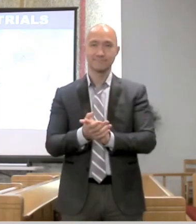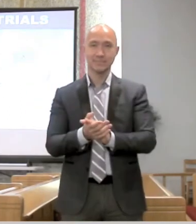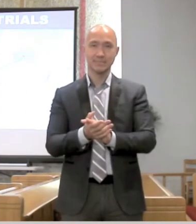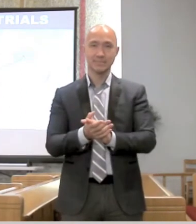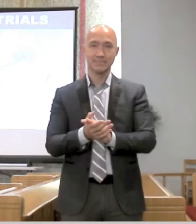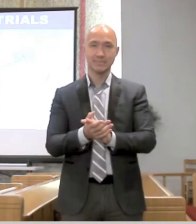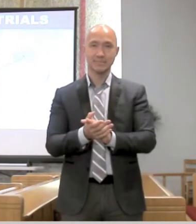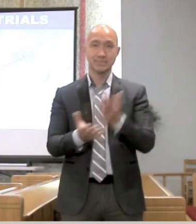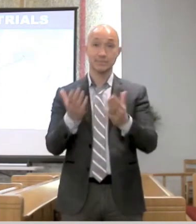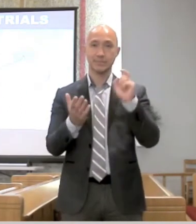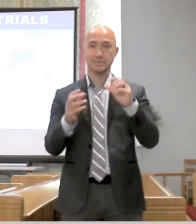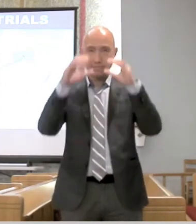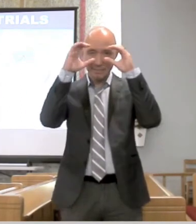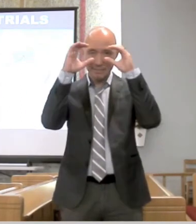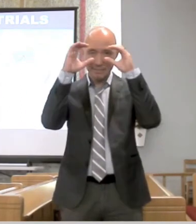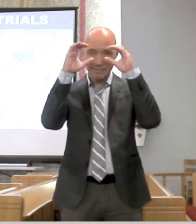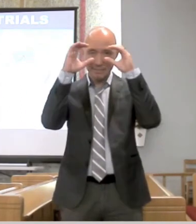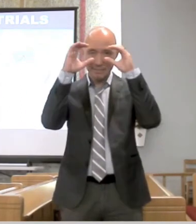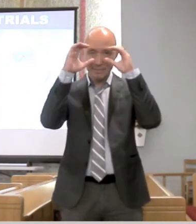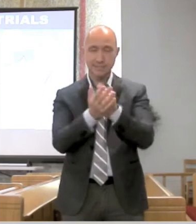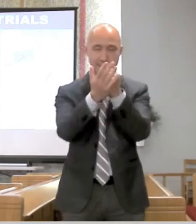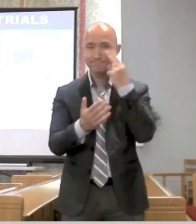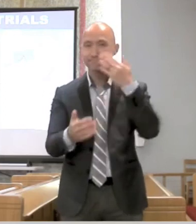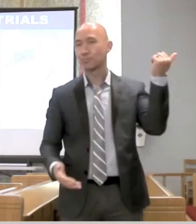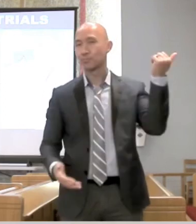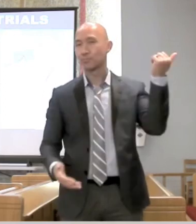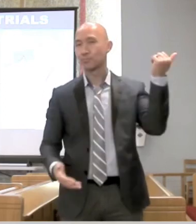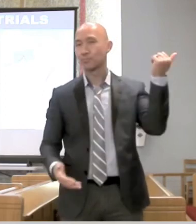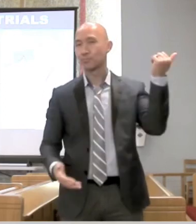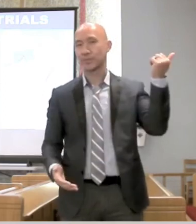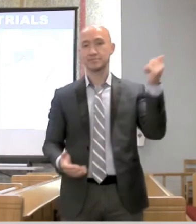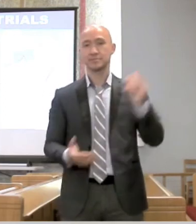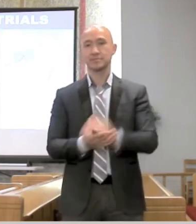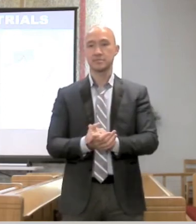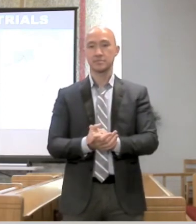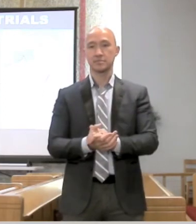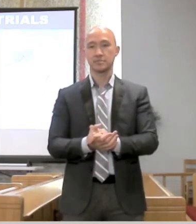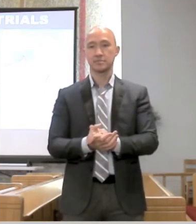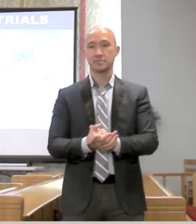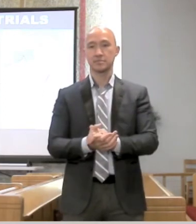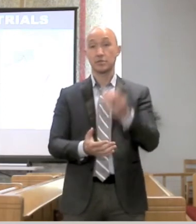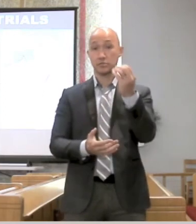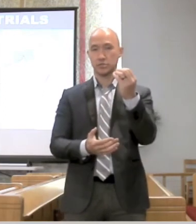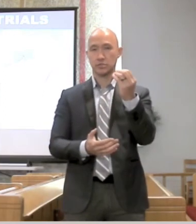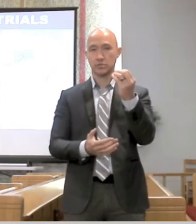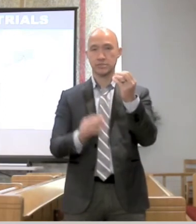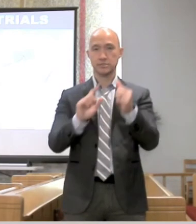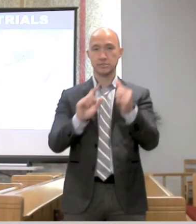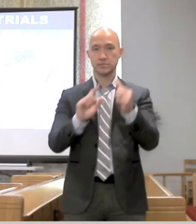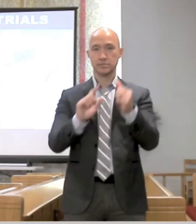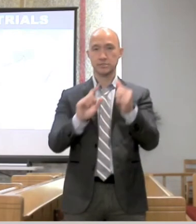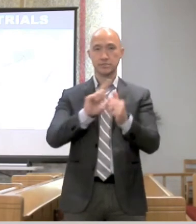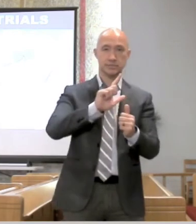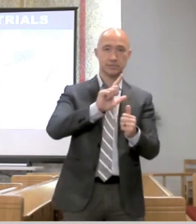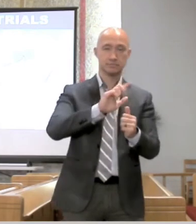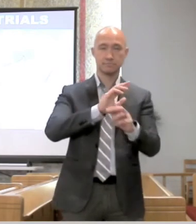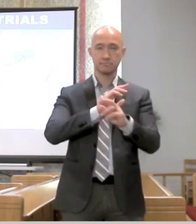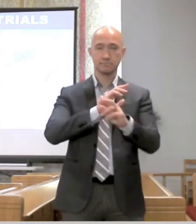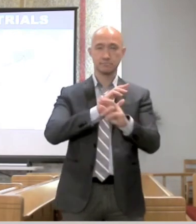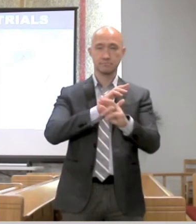I'll try to help you through it. We got Jesus being arrested in the Garden of Gethsemane, which is all the way to